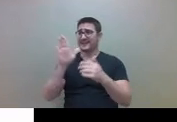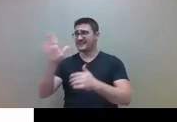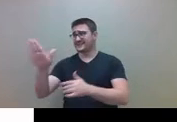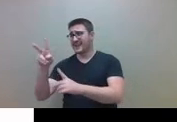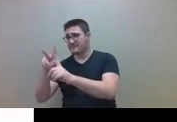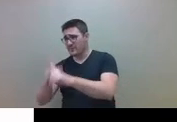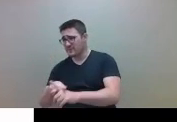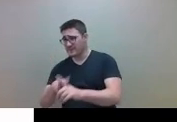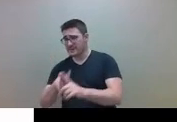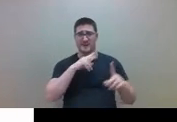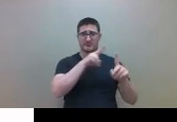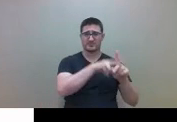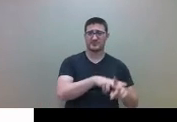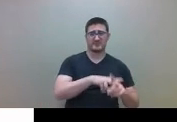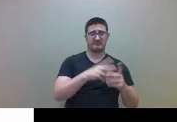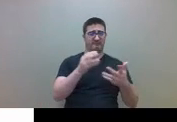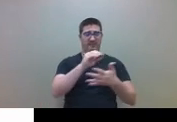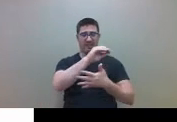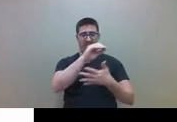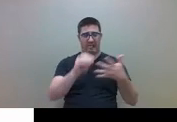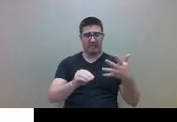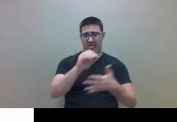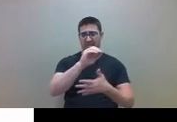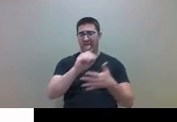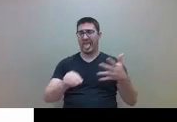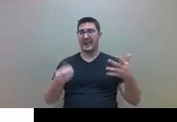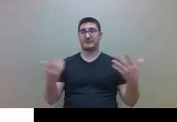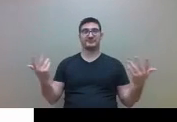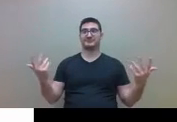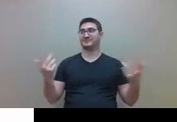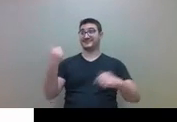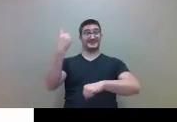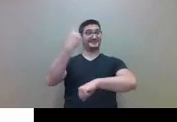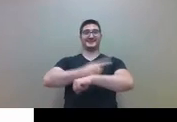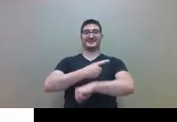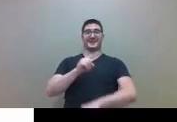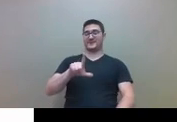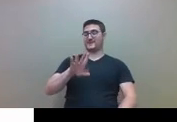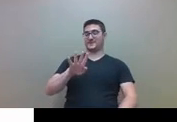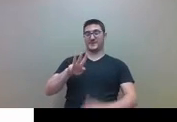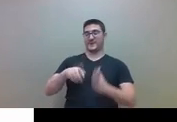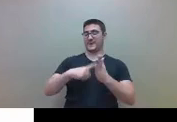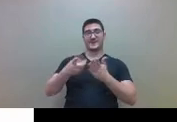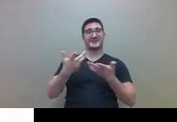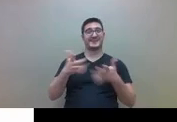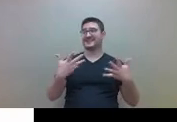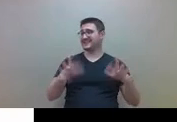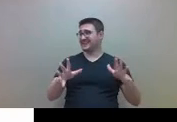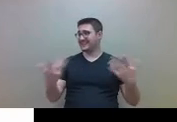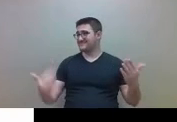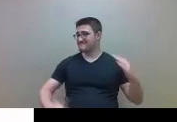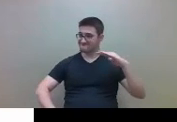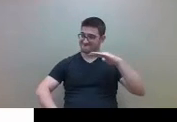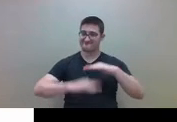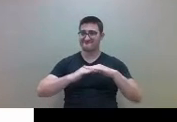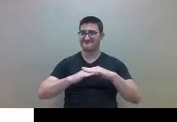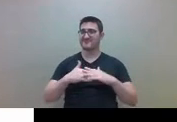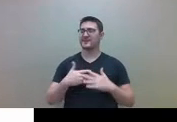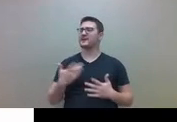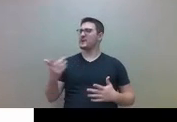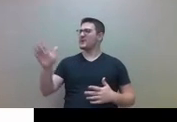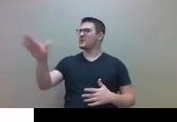and quite often when you have a lot of competing needs, it's difficult. I've been thinking too, you touched